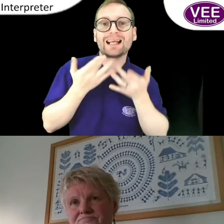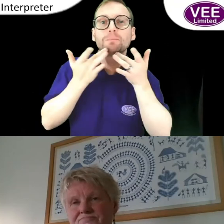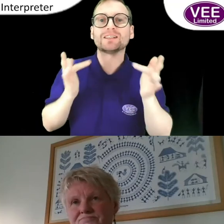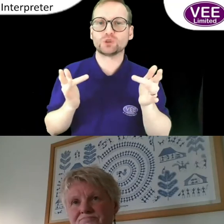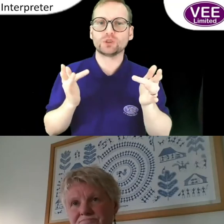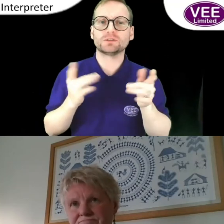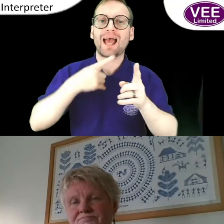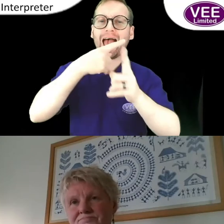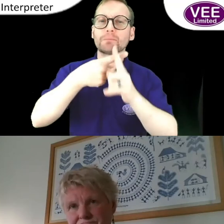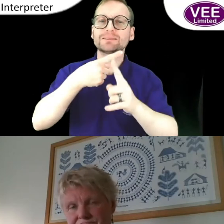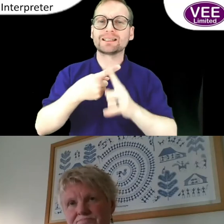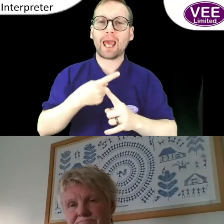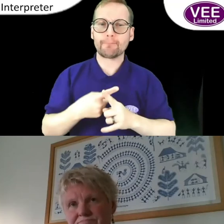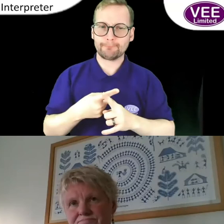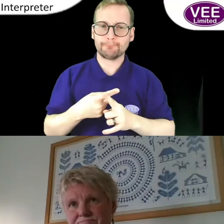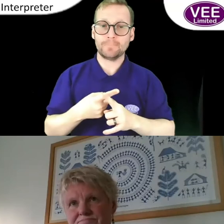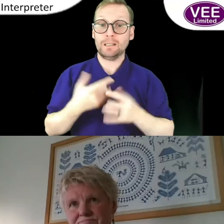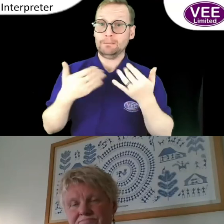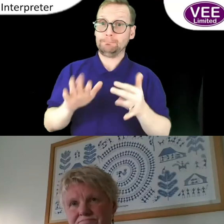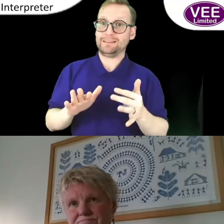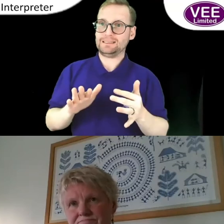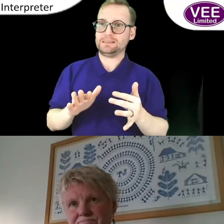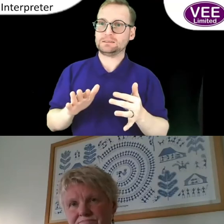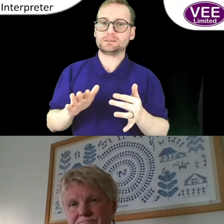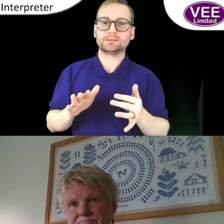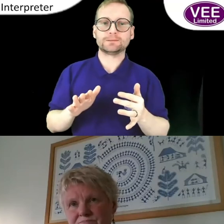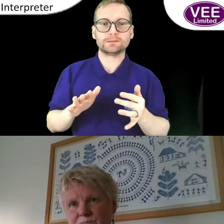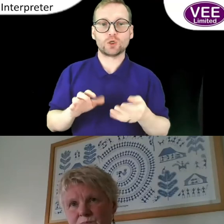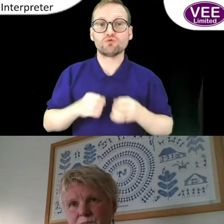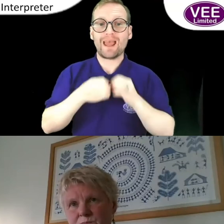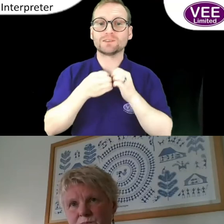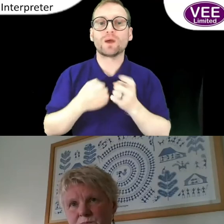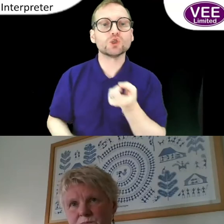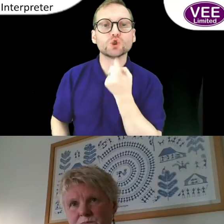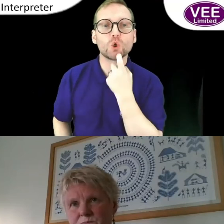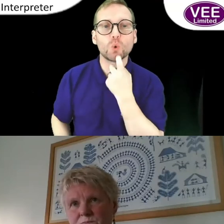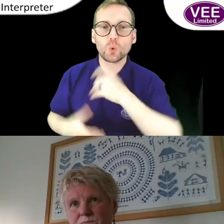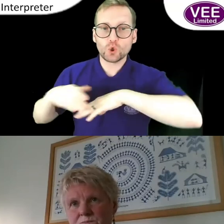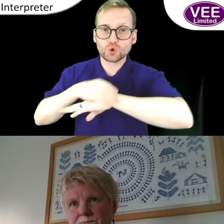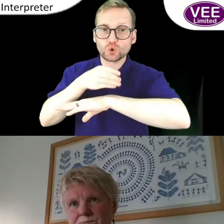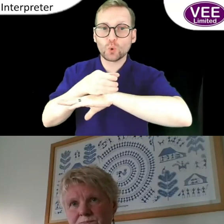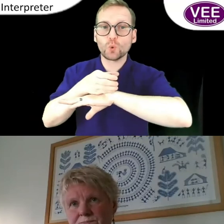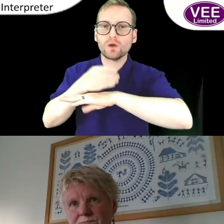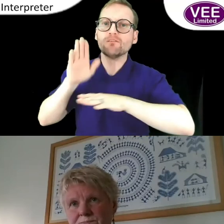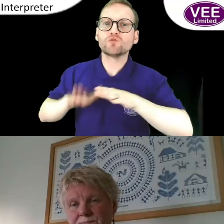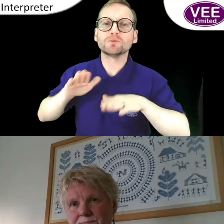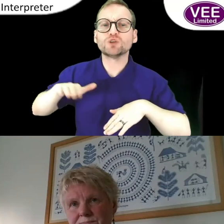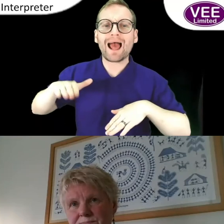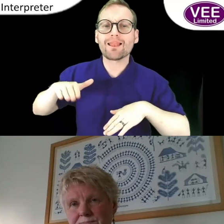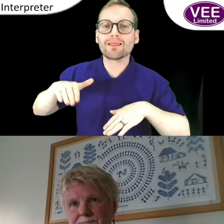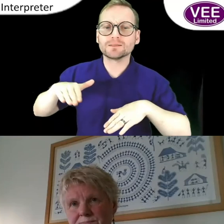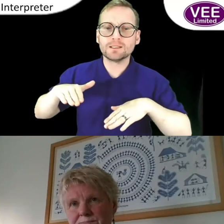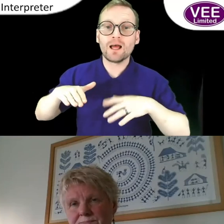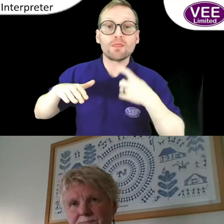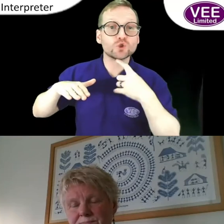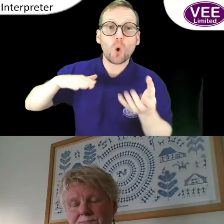in Amsterdam, I made this performance where I took a shoe of a child and actually I cut the